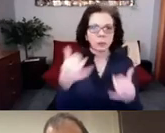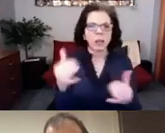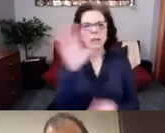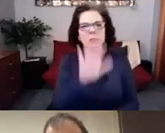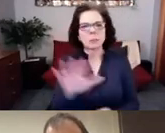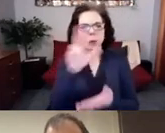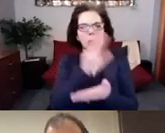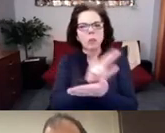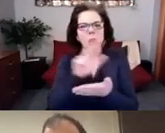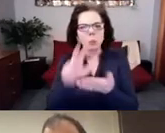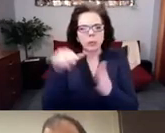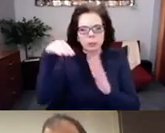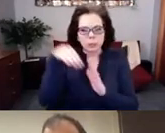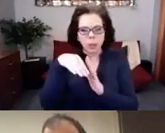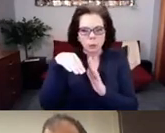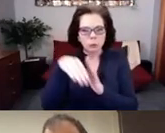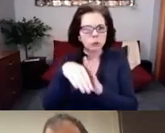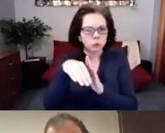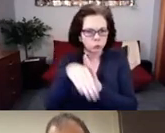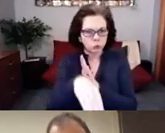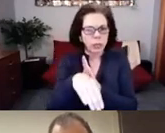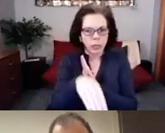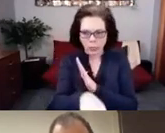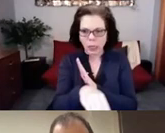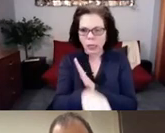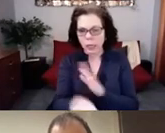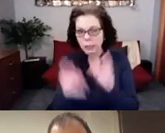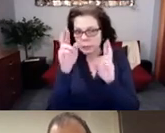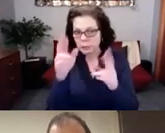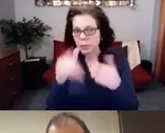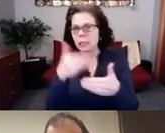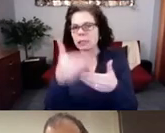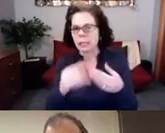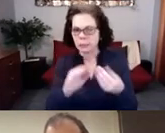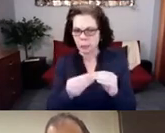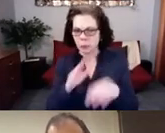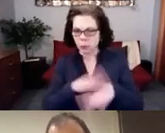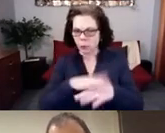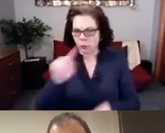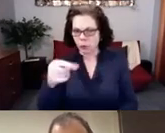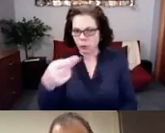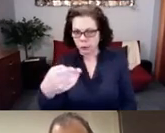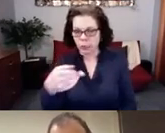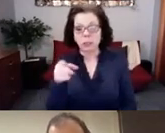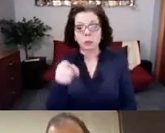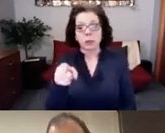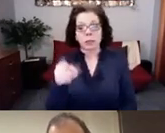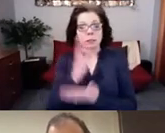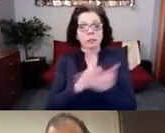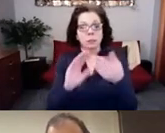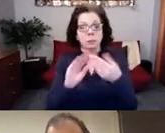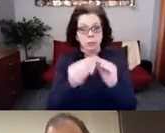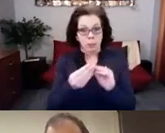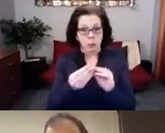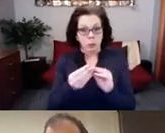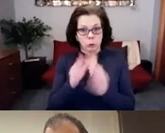downward trend with the next set of numbers coming out on Thursday. So these are some of the numbers that the school committee is going